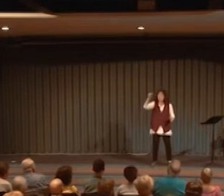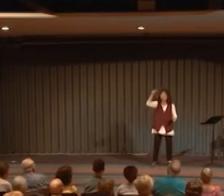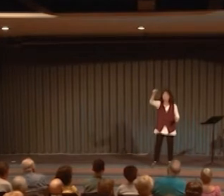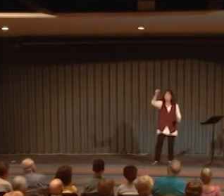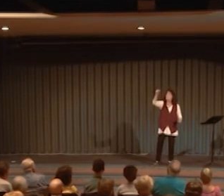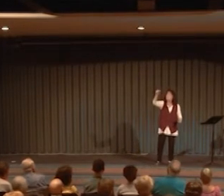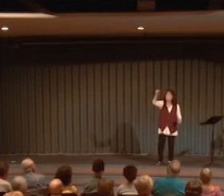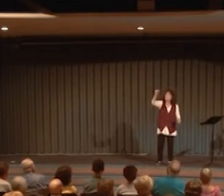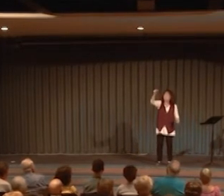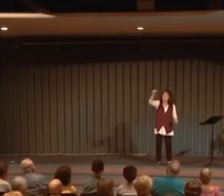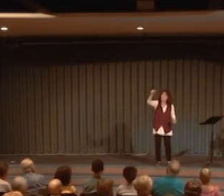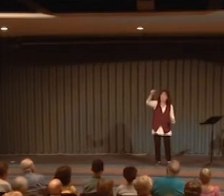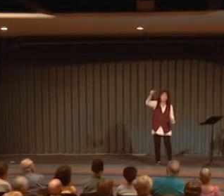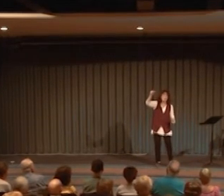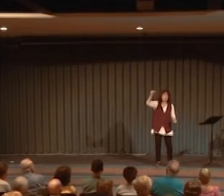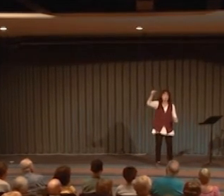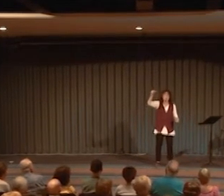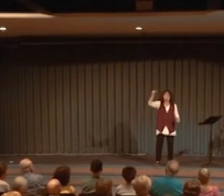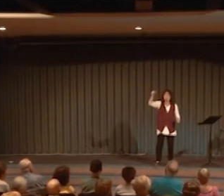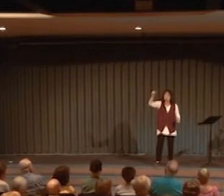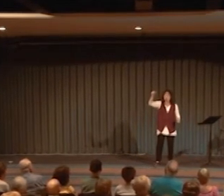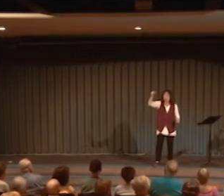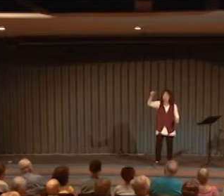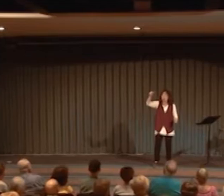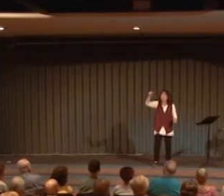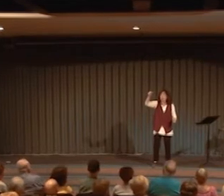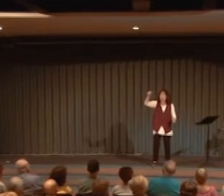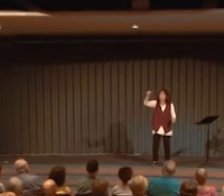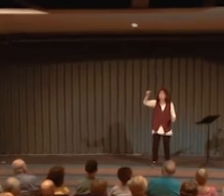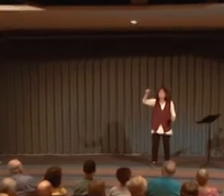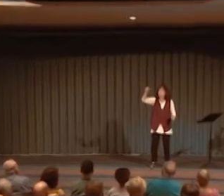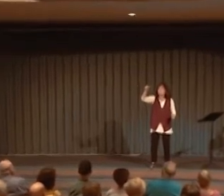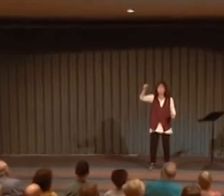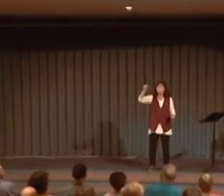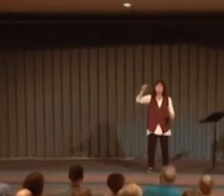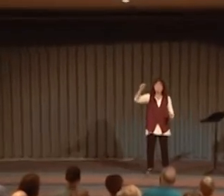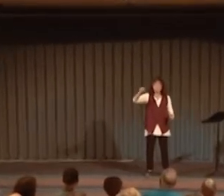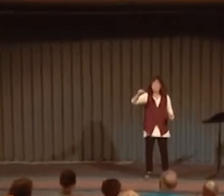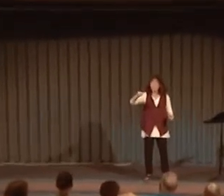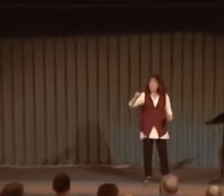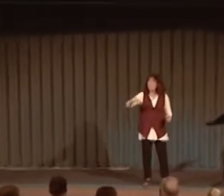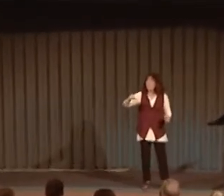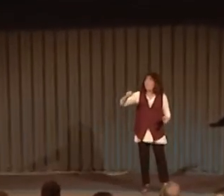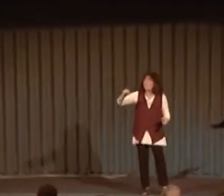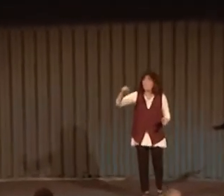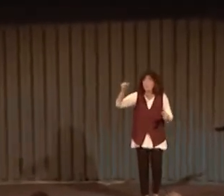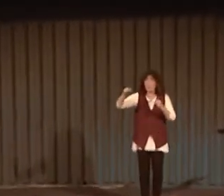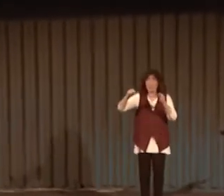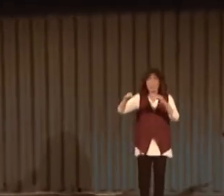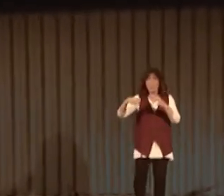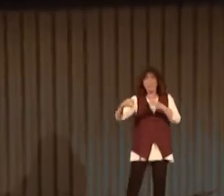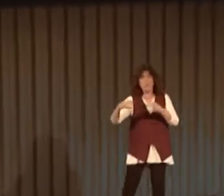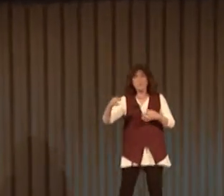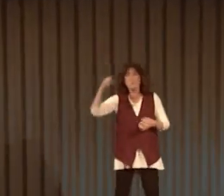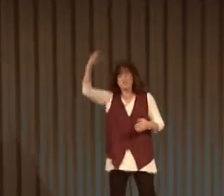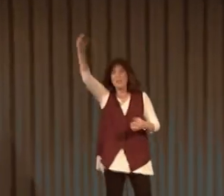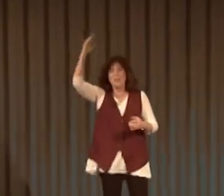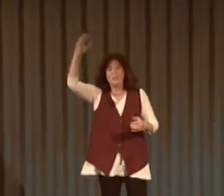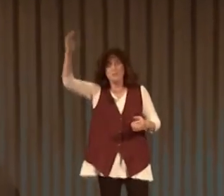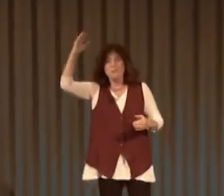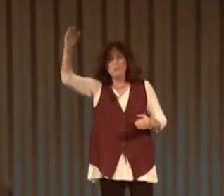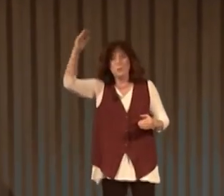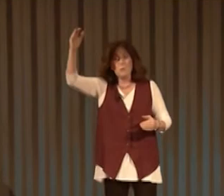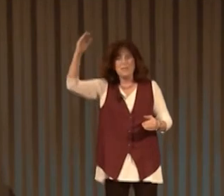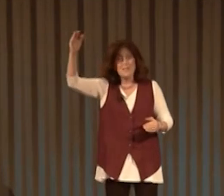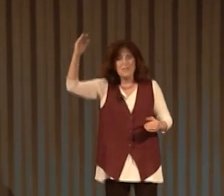we would press the little black round button to the third floor. But you see, my grandma thought, she couldn't quite understand